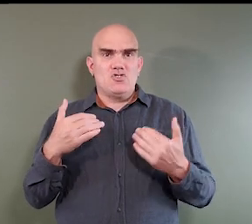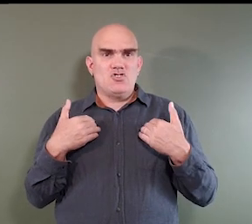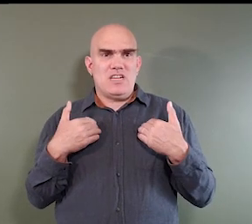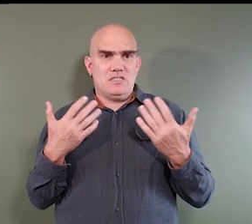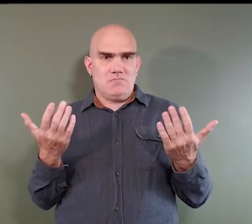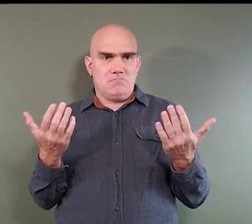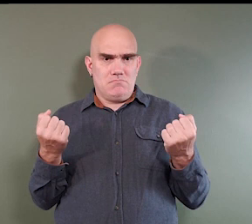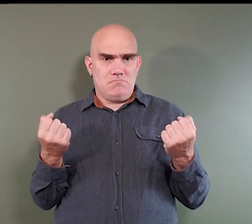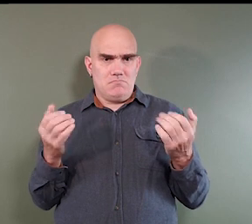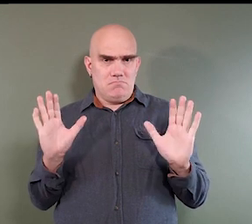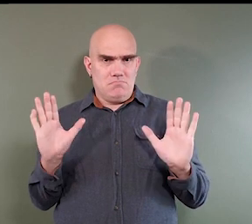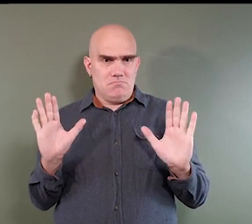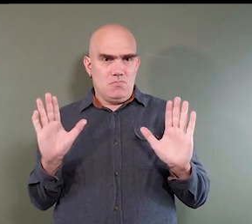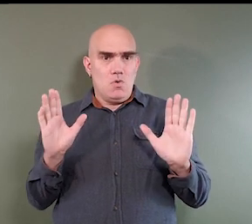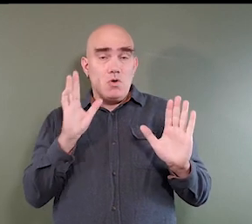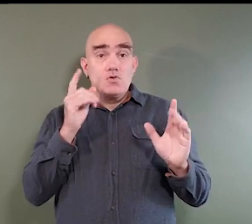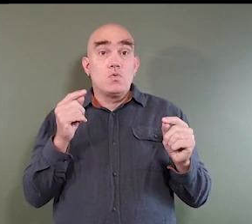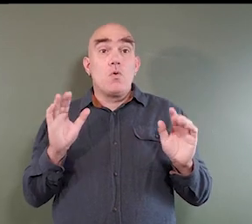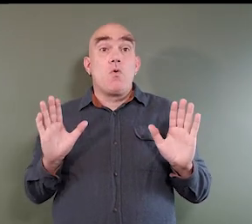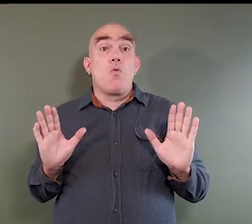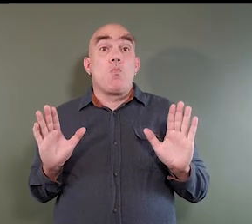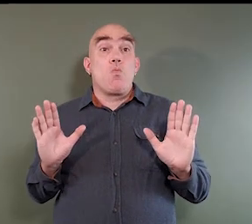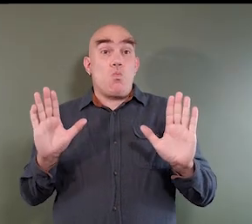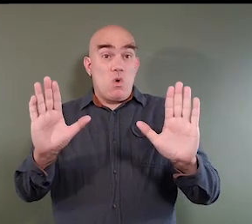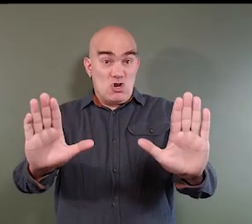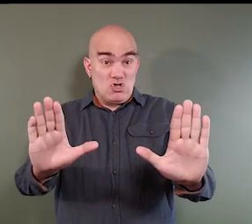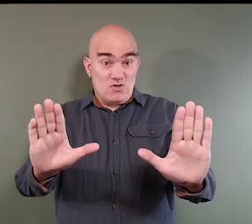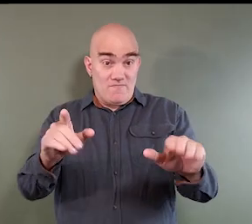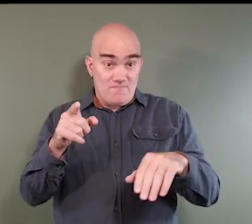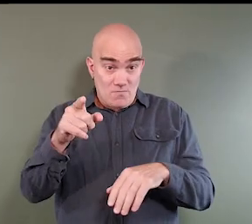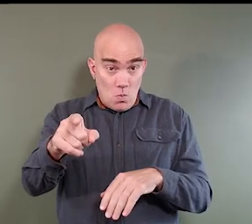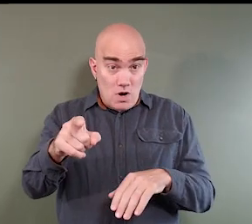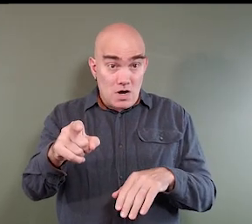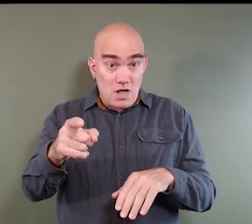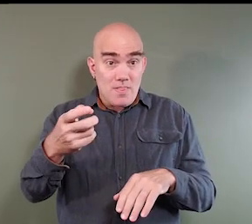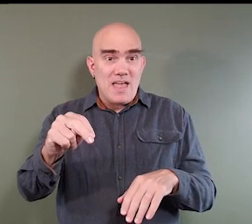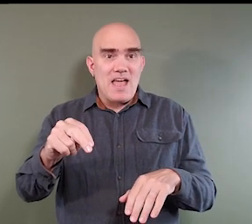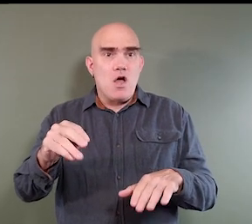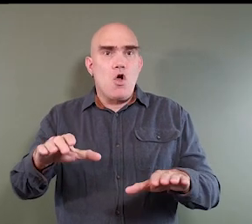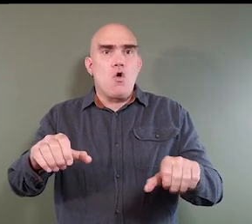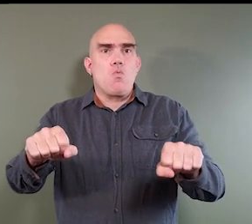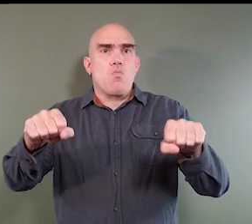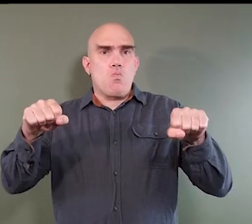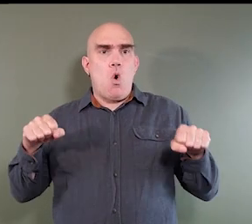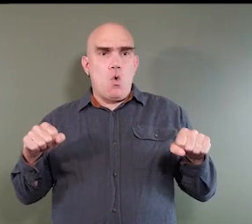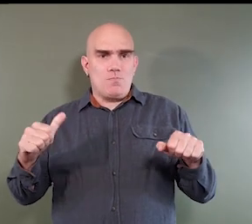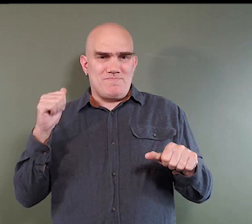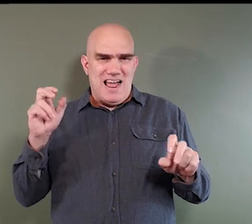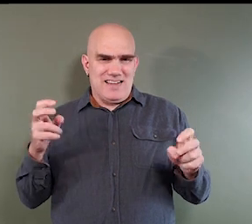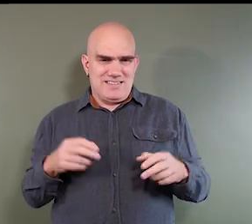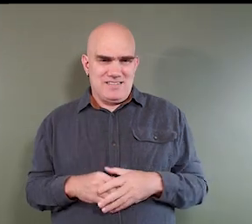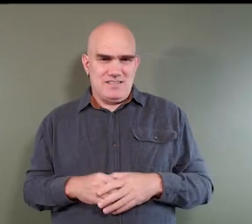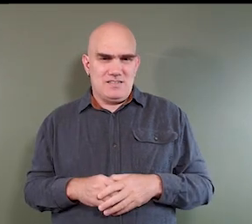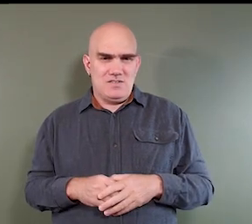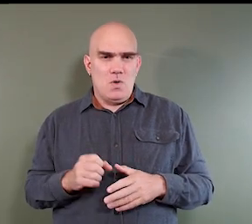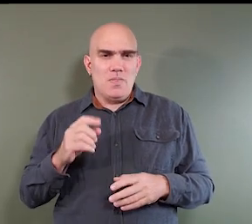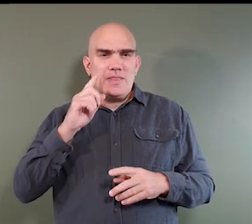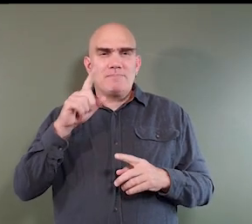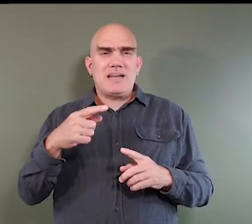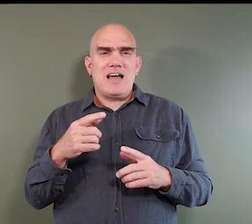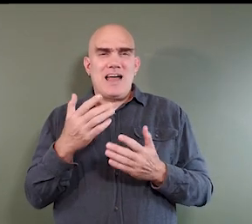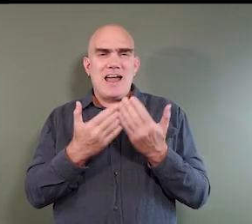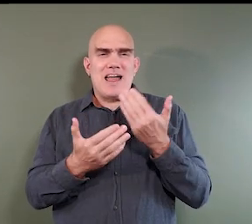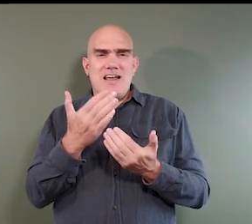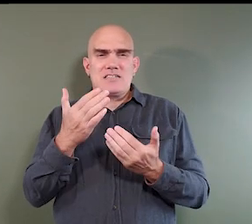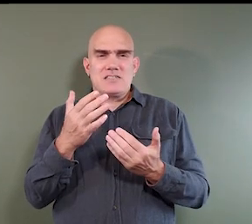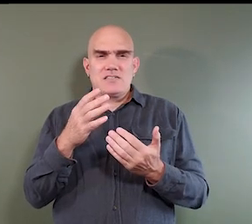gonna be pushing forward and rowing backwards. So think about hands are gonna be open when you go forward